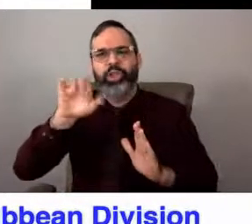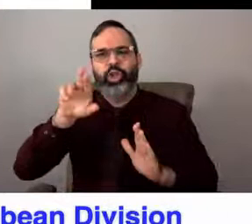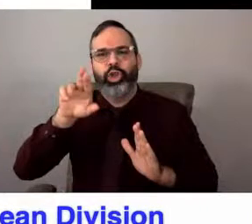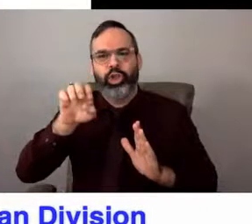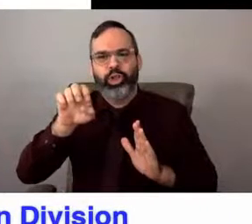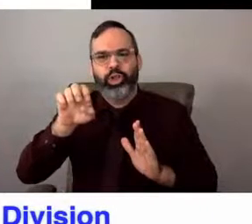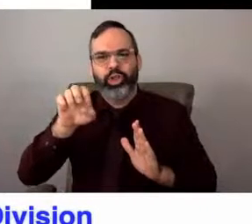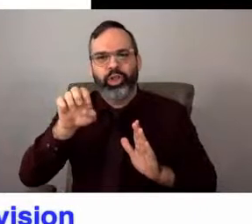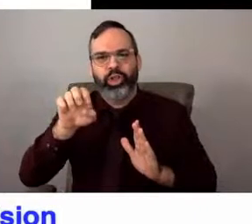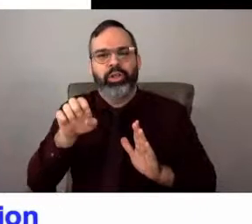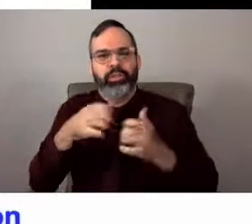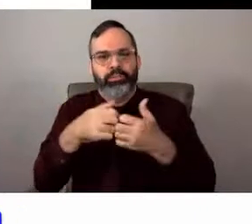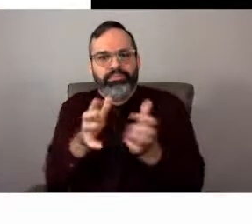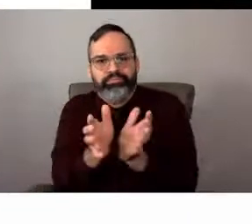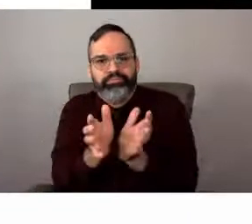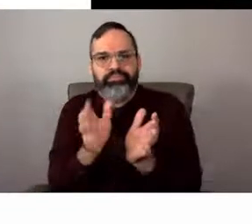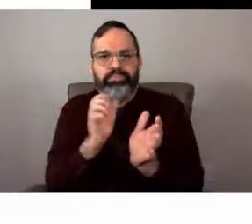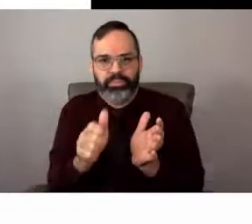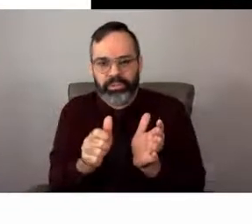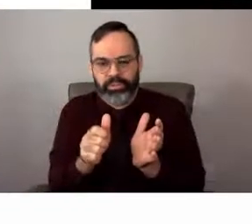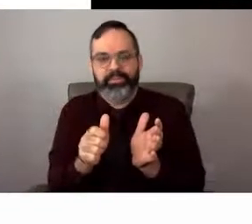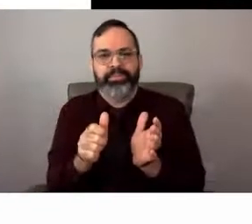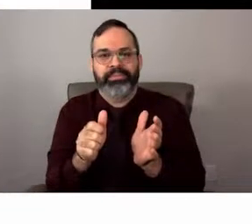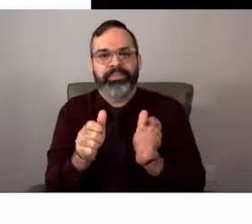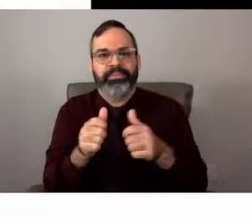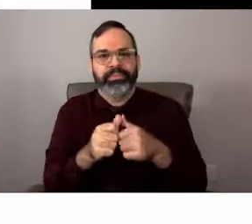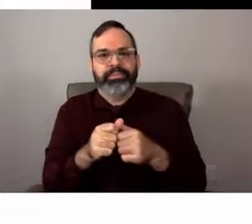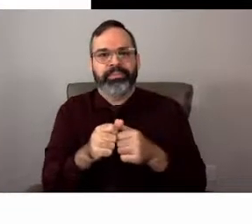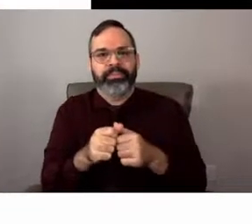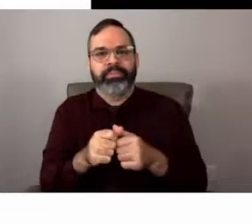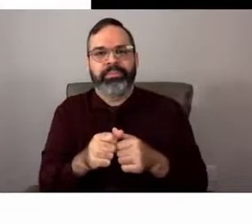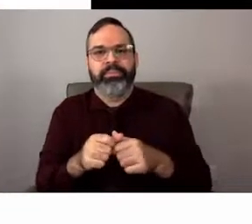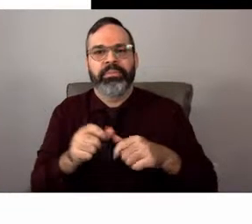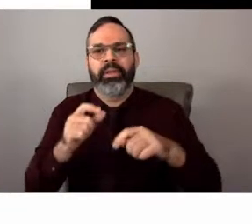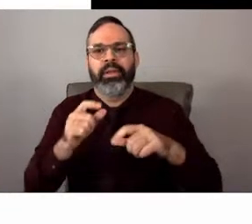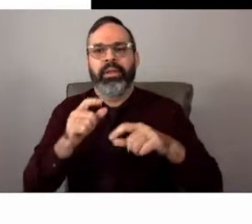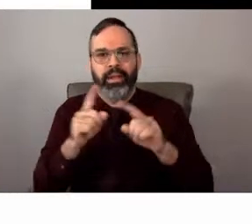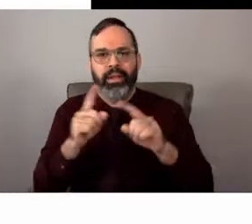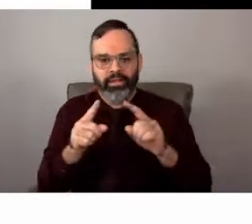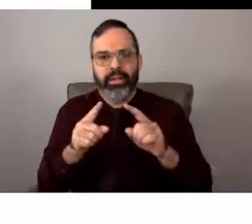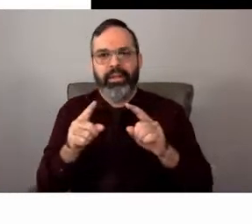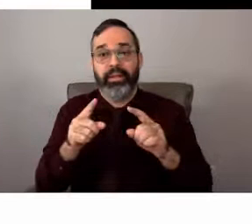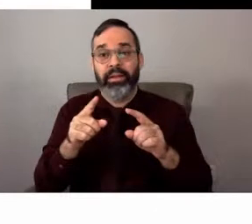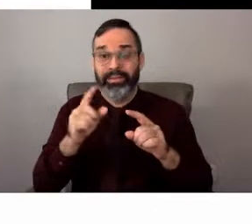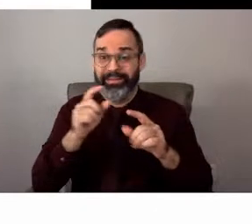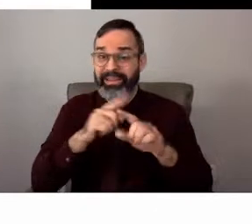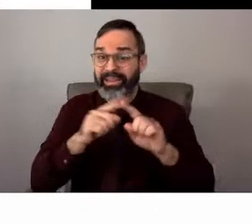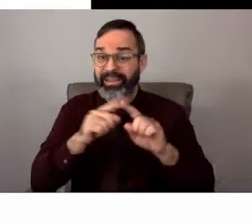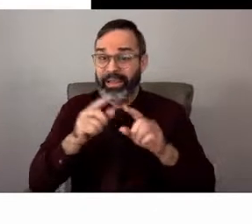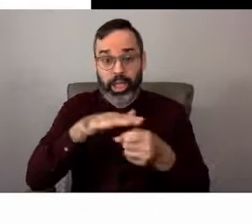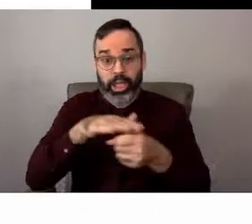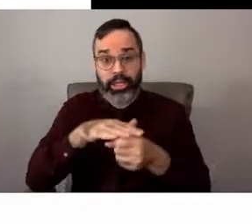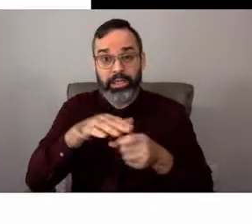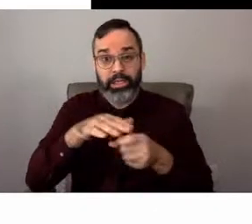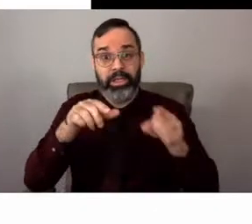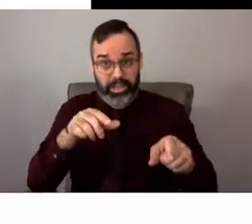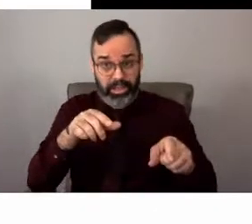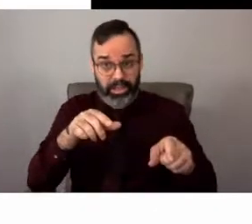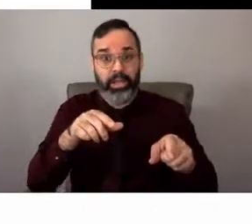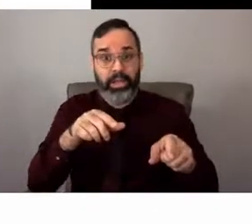these transcripts found were actually different genes located at different locations in the genome, or if there